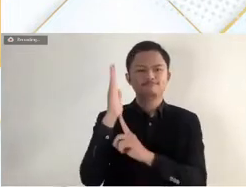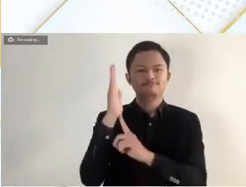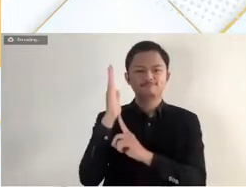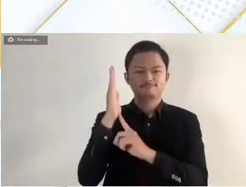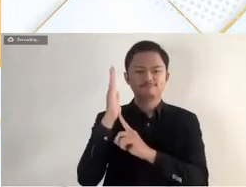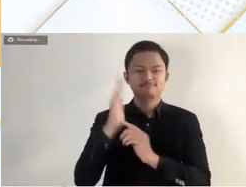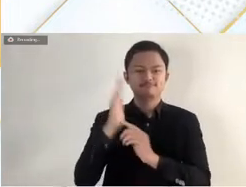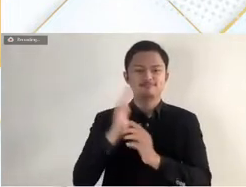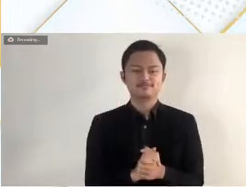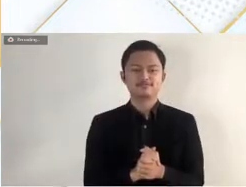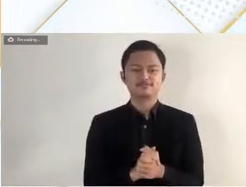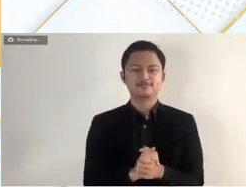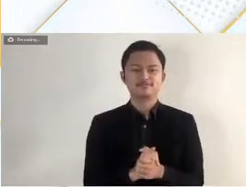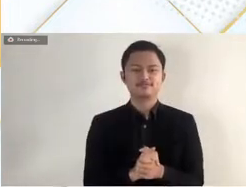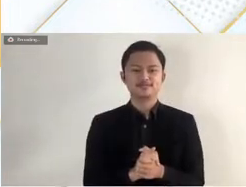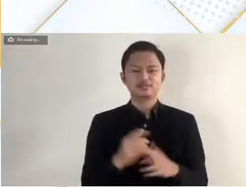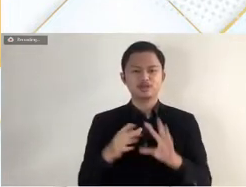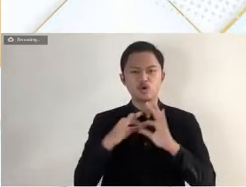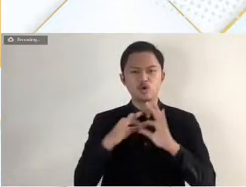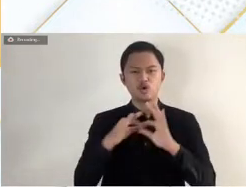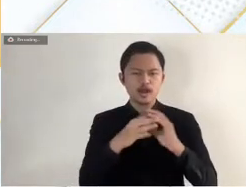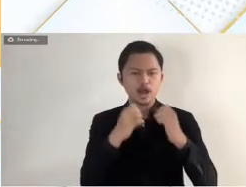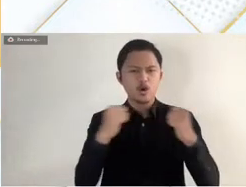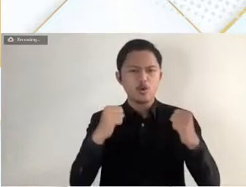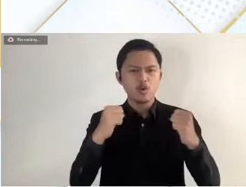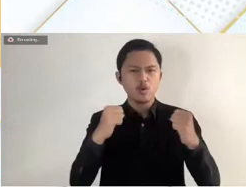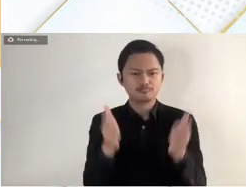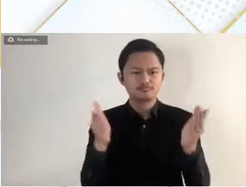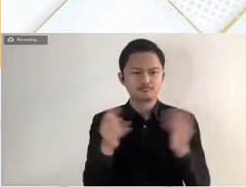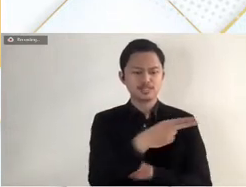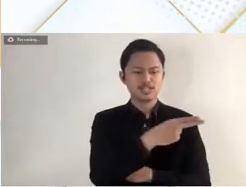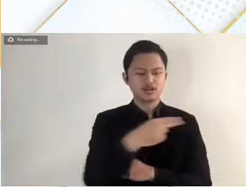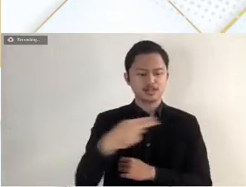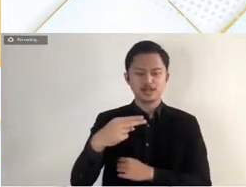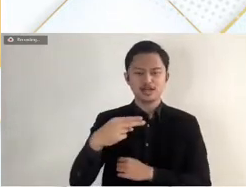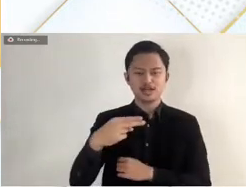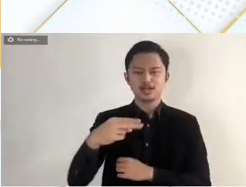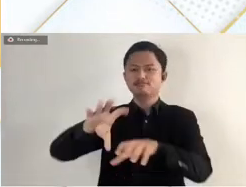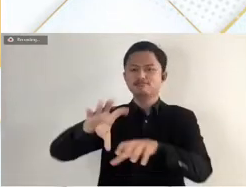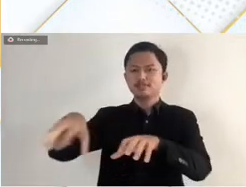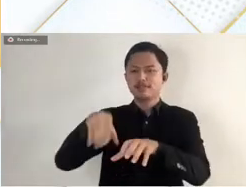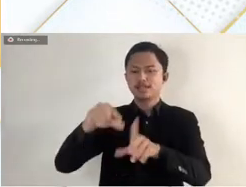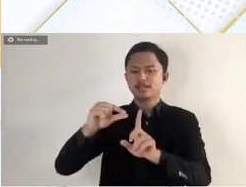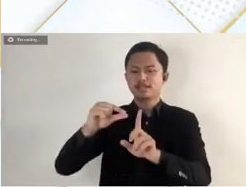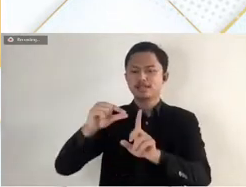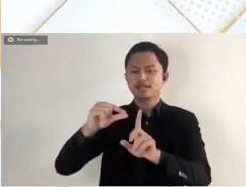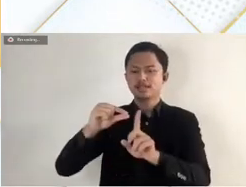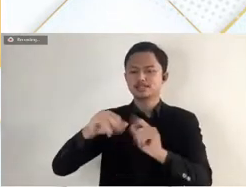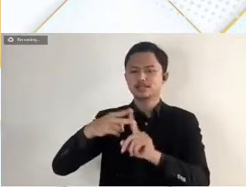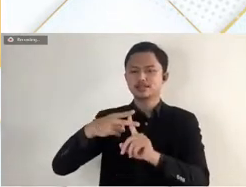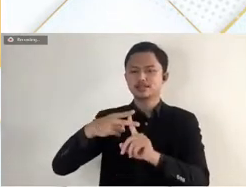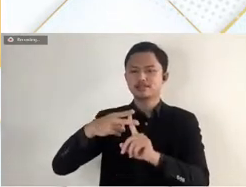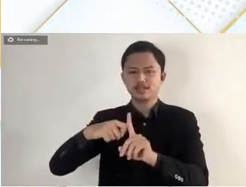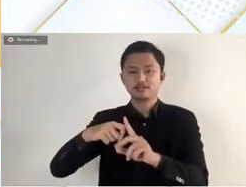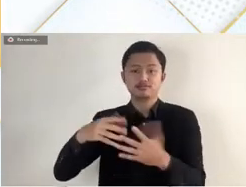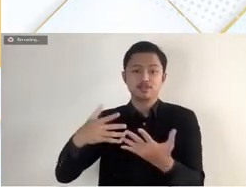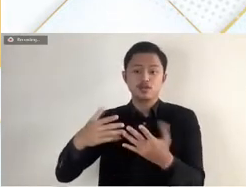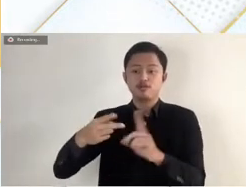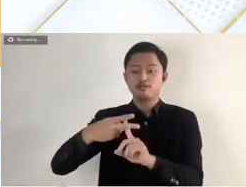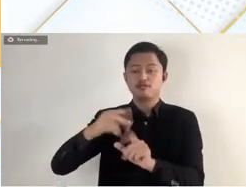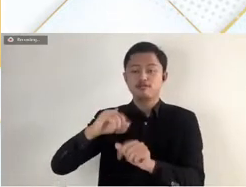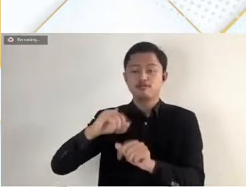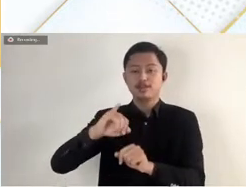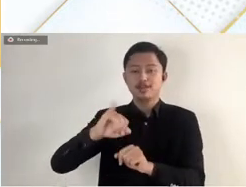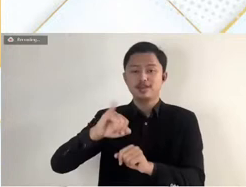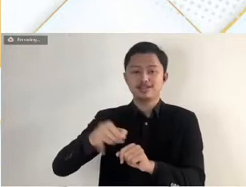to strengthen our partnership between Indonesia and the Pacific region, Fiji in particular. As